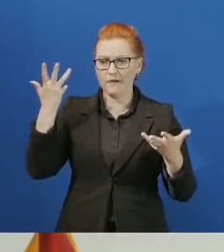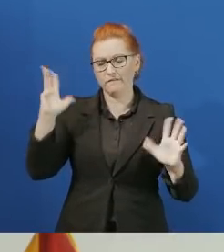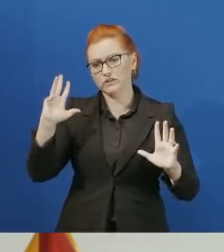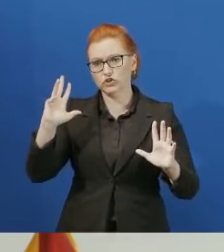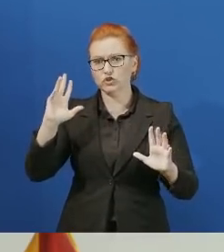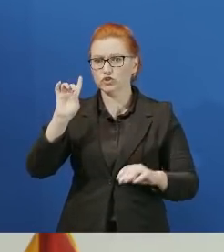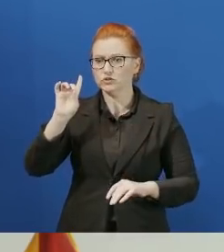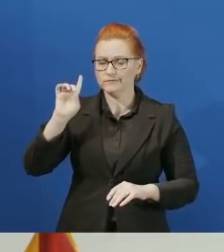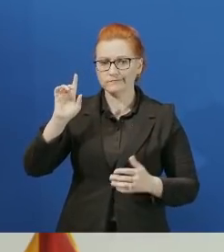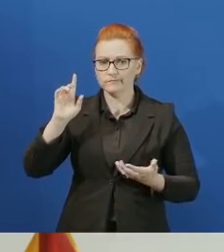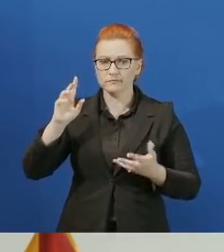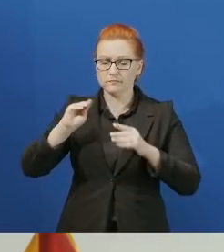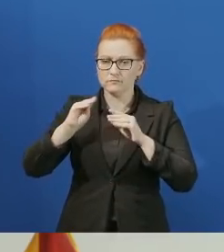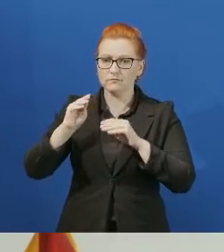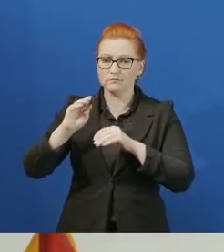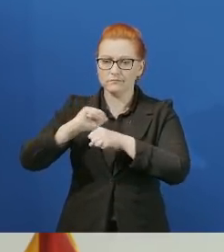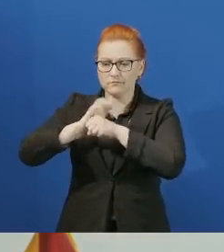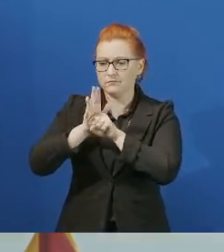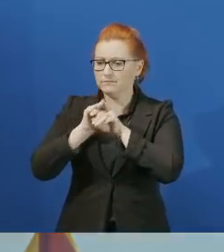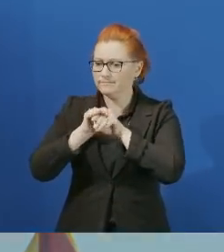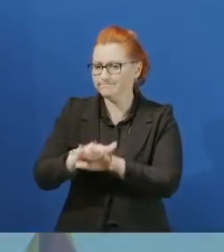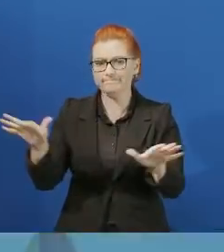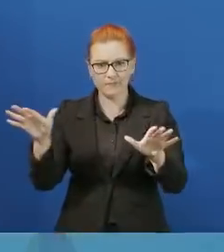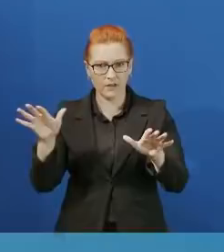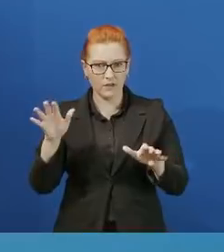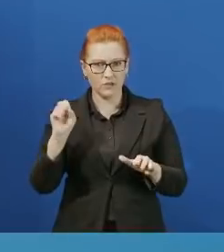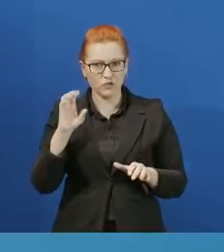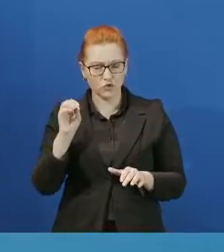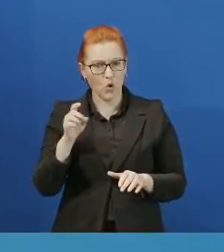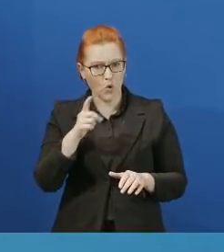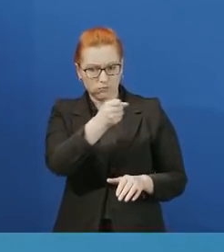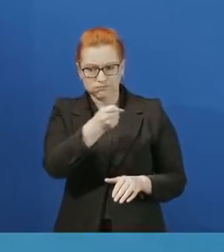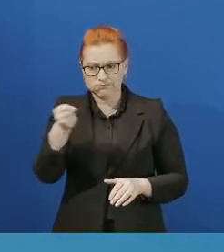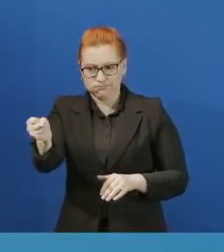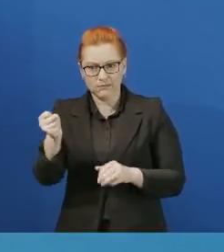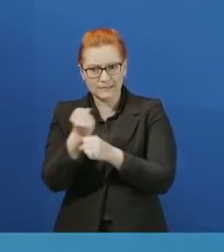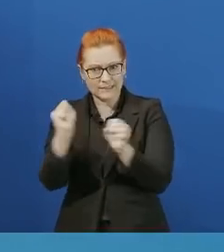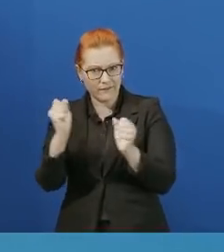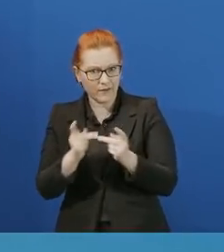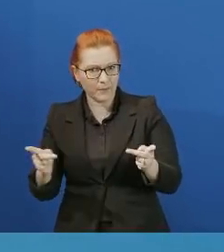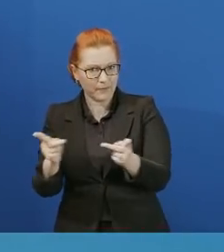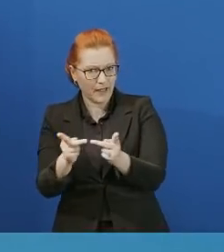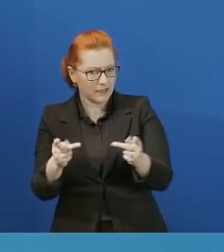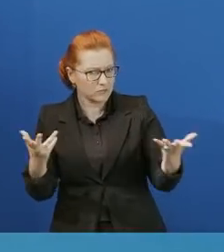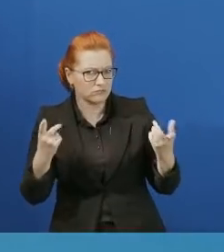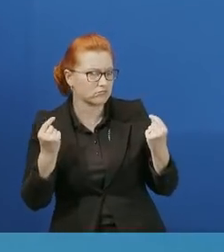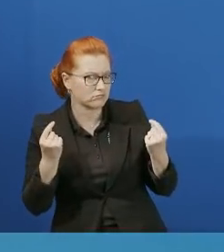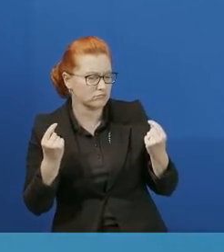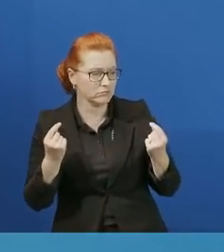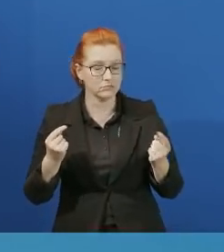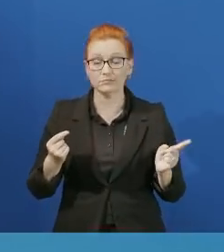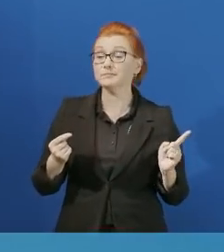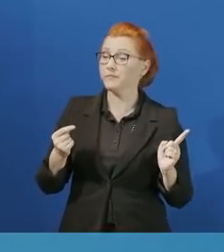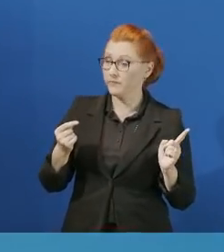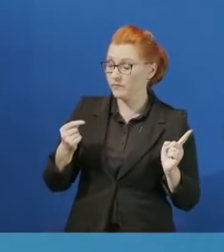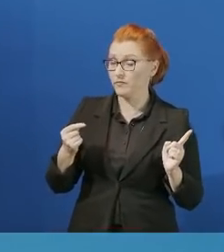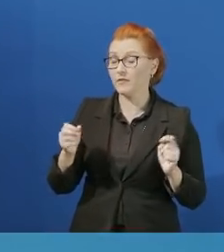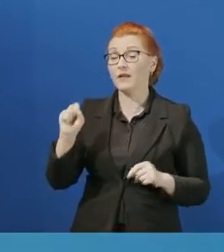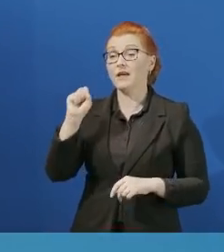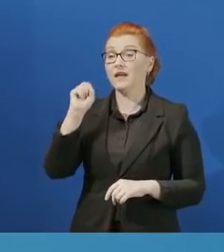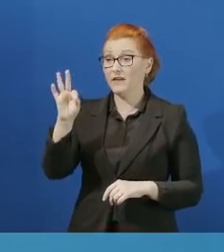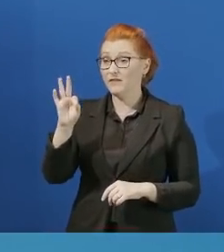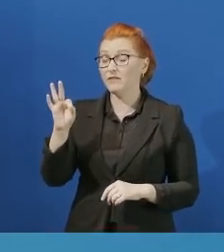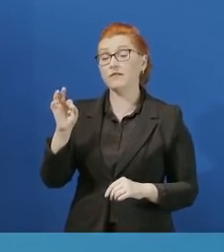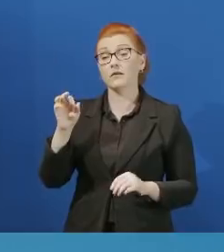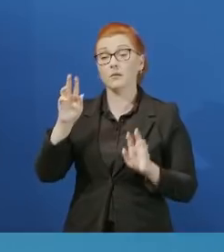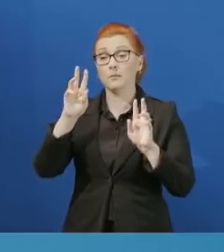the procedure and how we're handling that? Sure. So what we would encourage for any facility that you are looking at putting a loved one in,